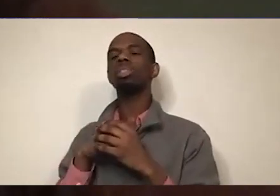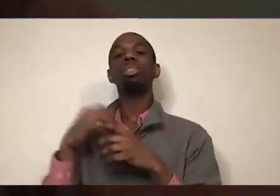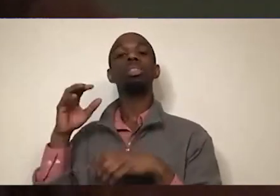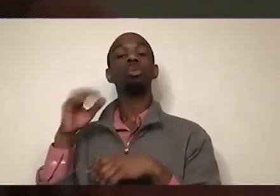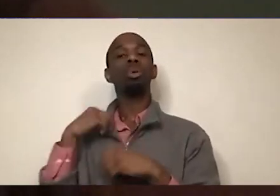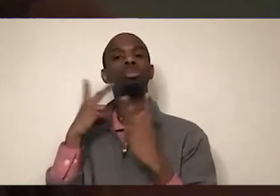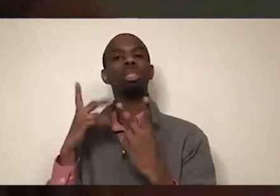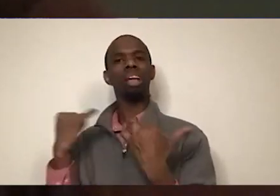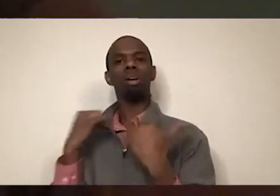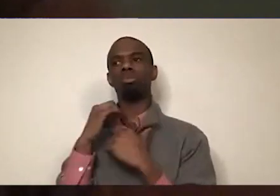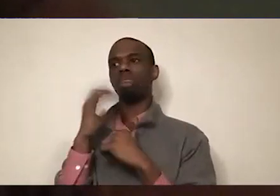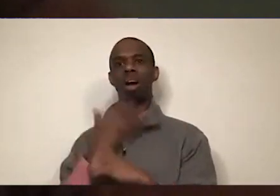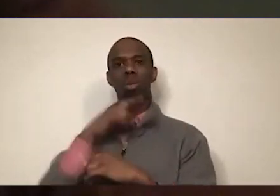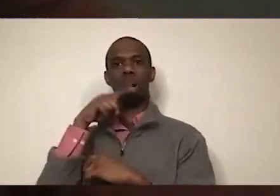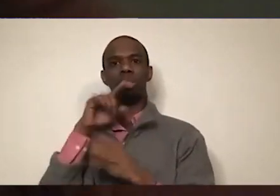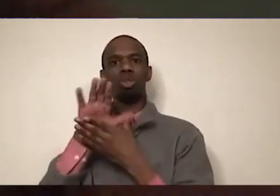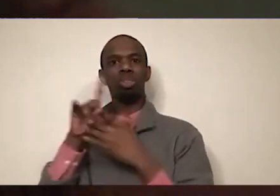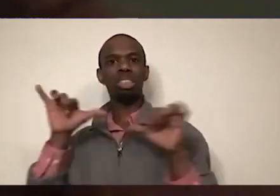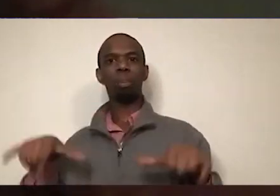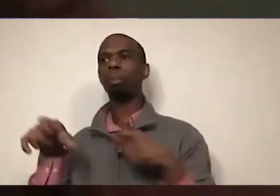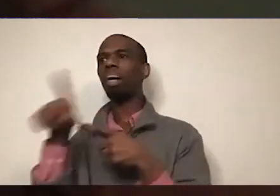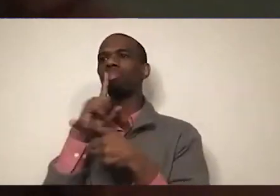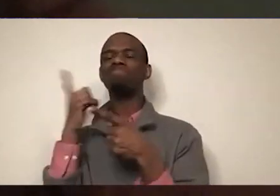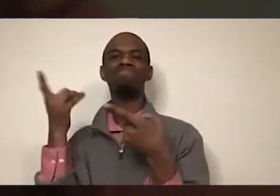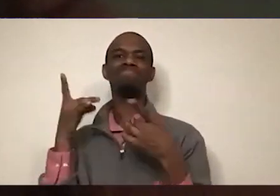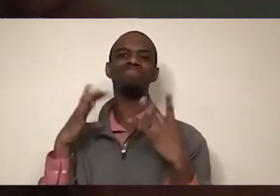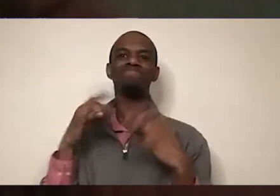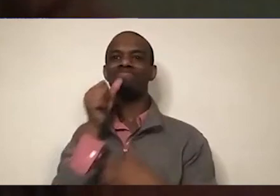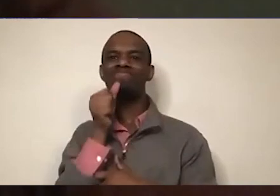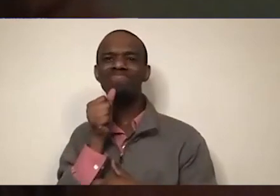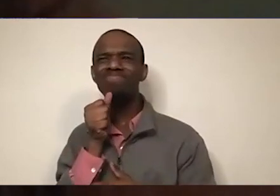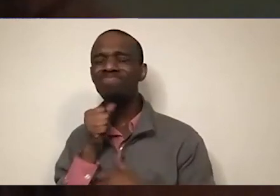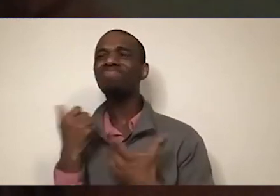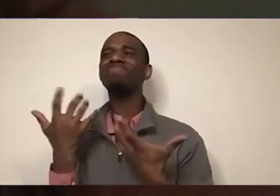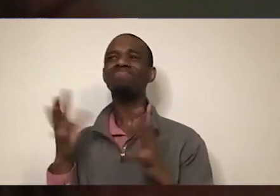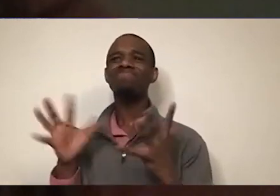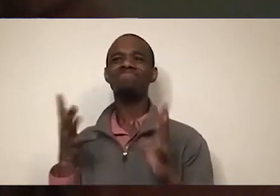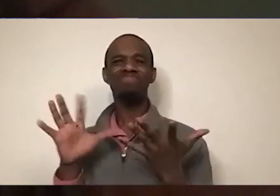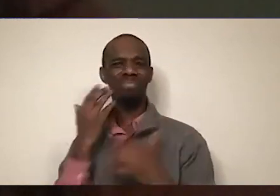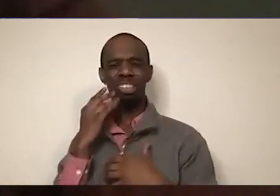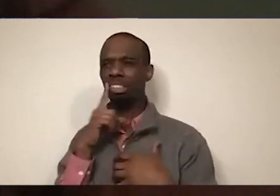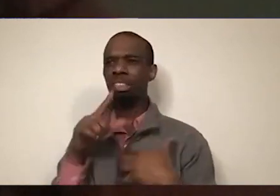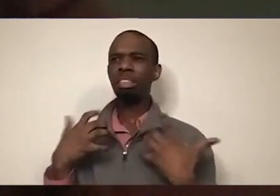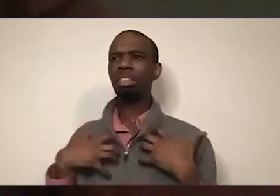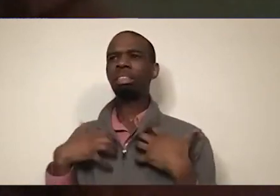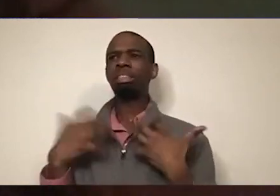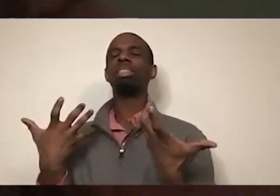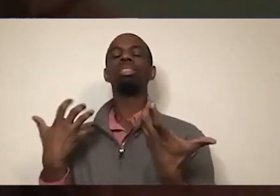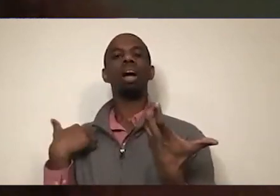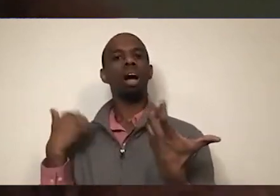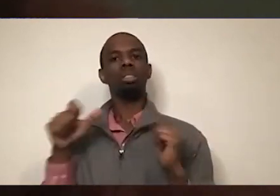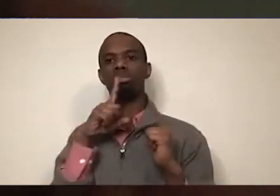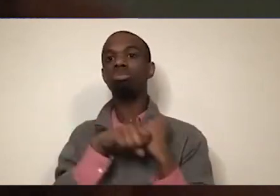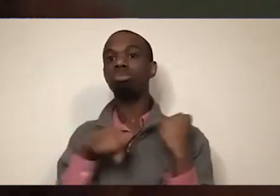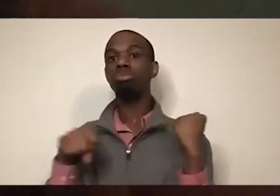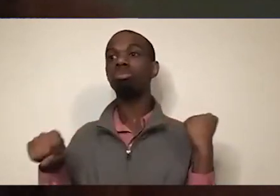and on. And it really does take a village. It's not one, but many, many, many. And